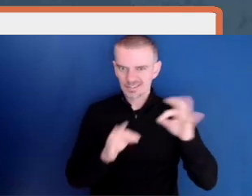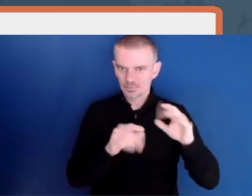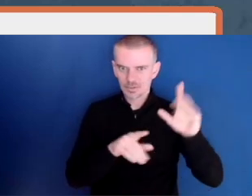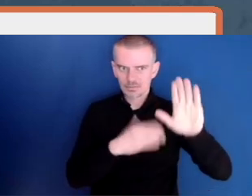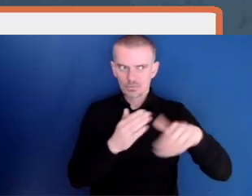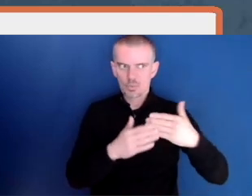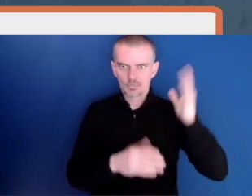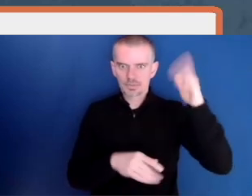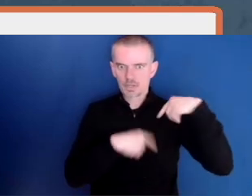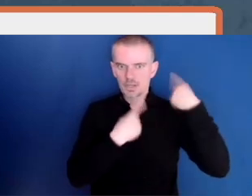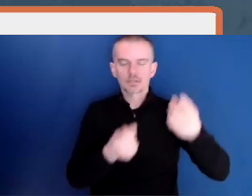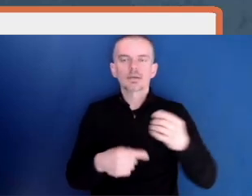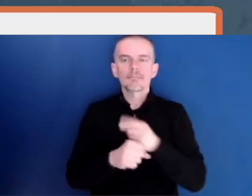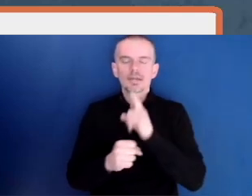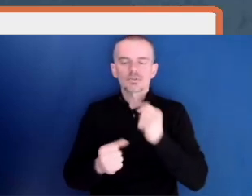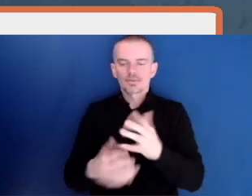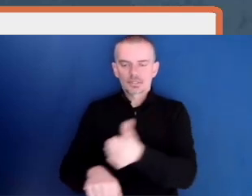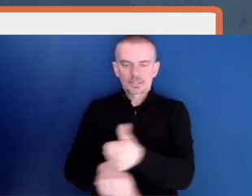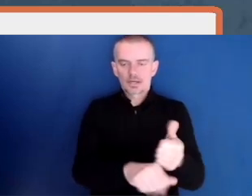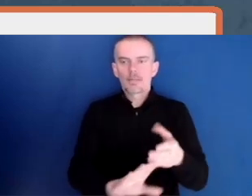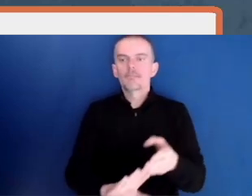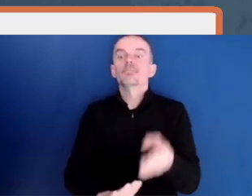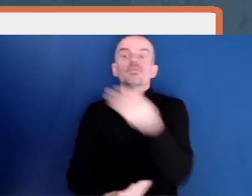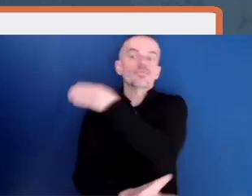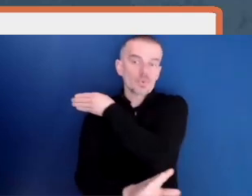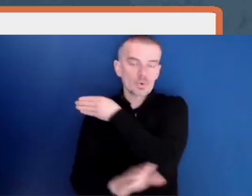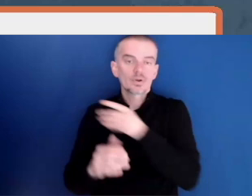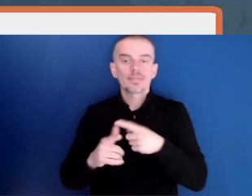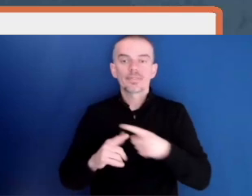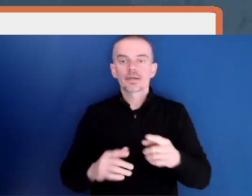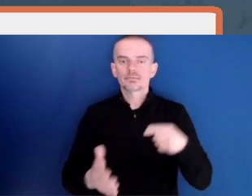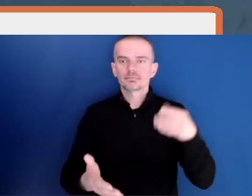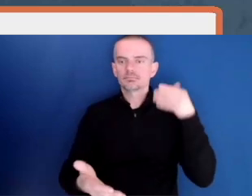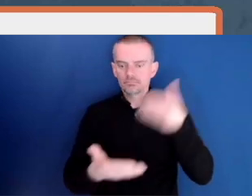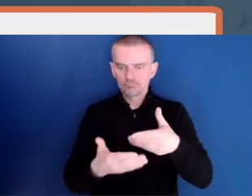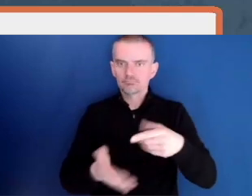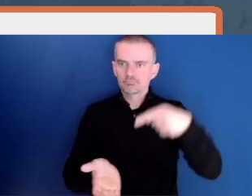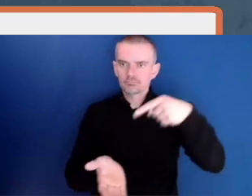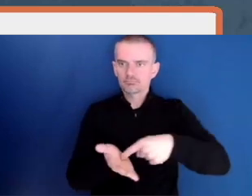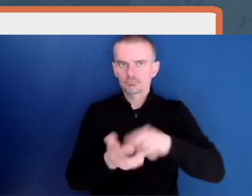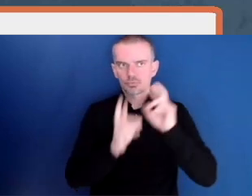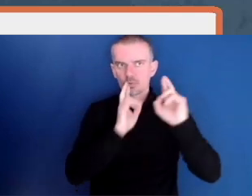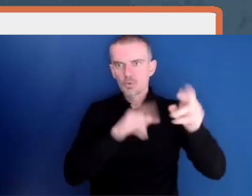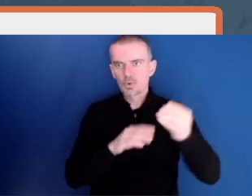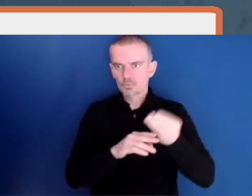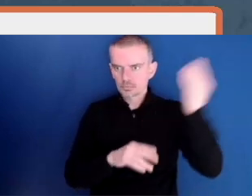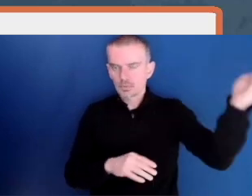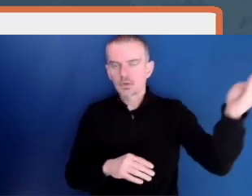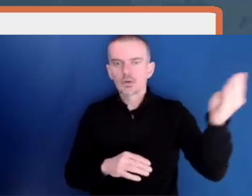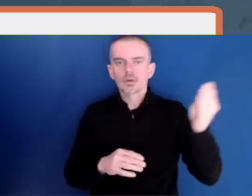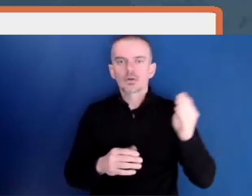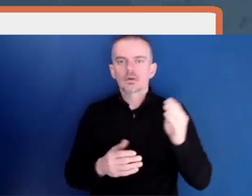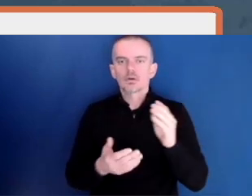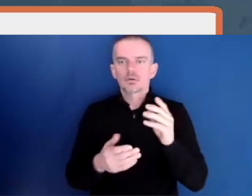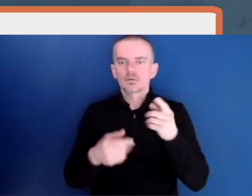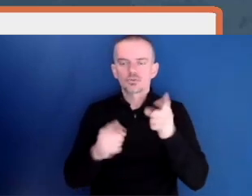place well beforehand so that when your reporting deadlines come, whether it's throughout your grant award